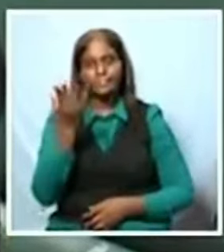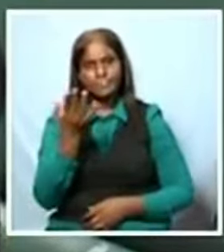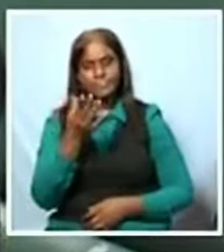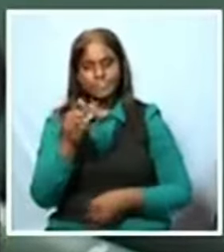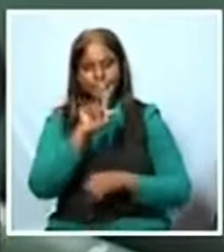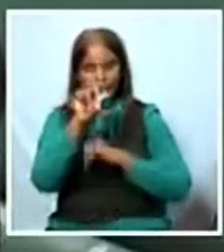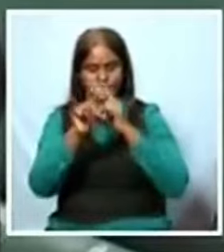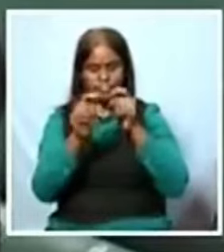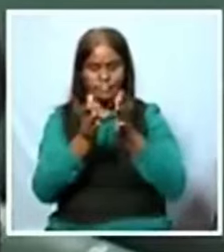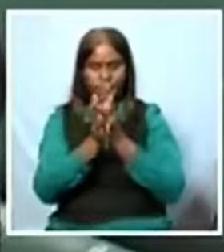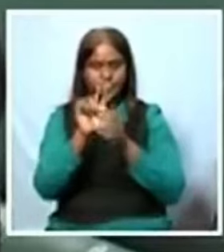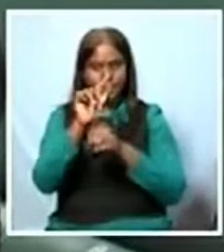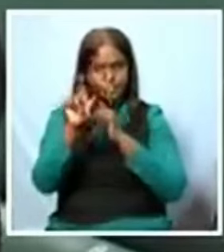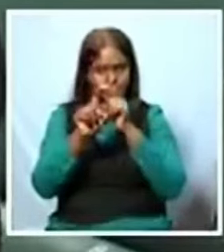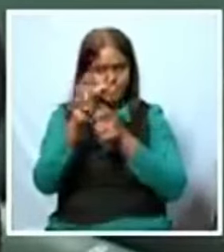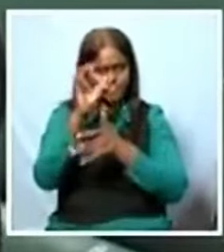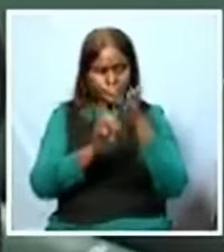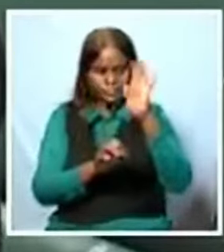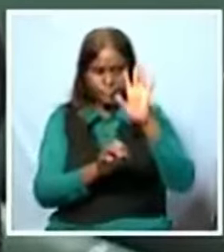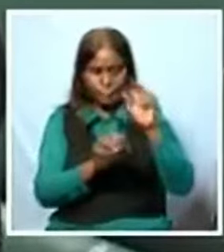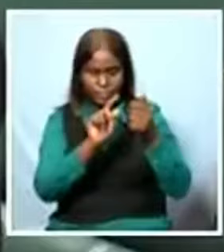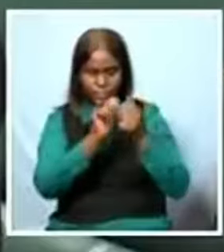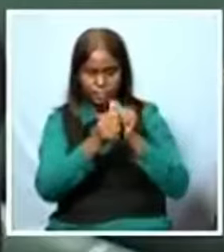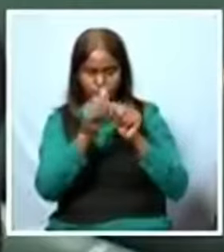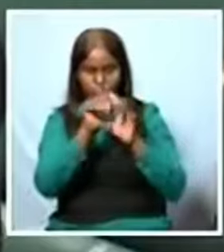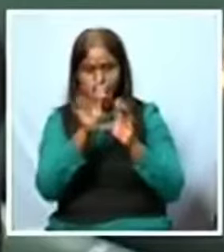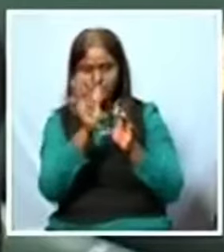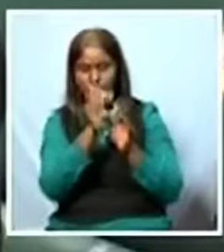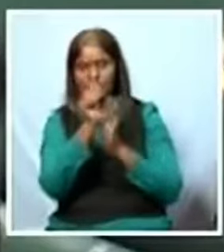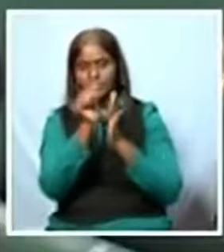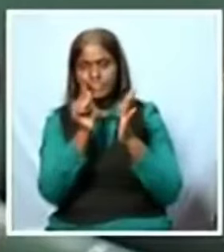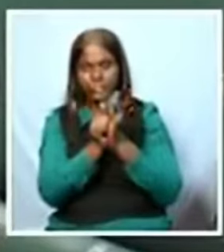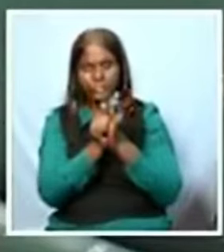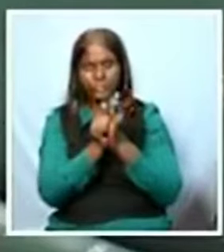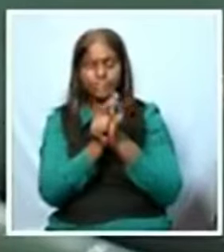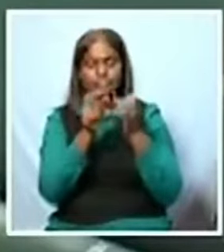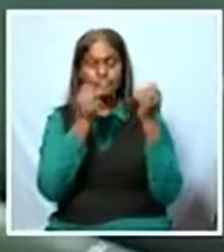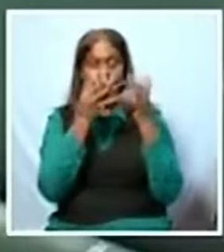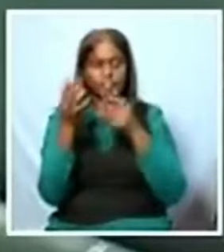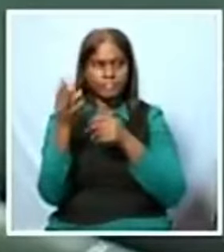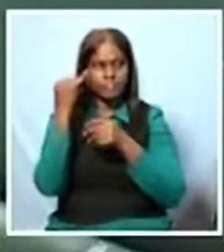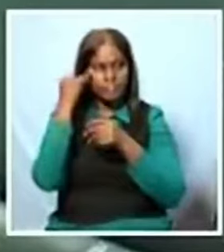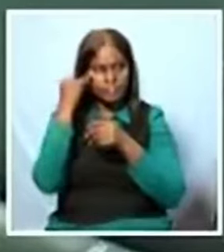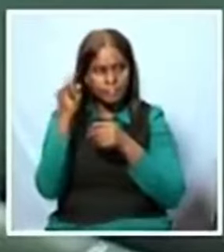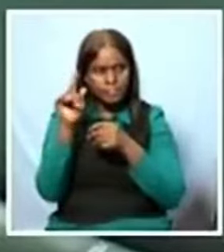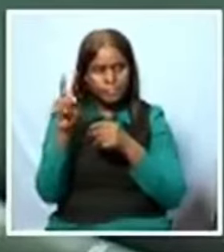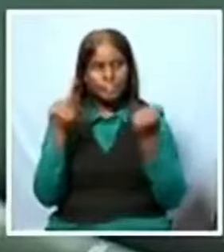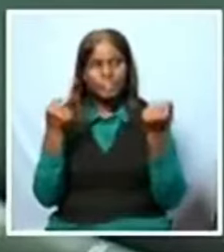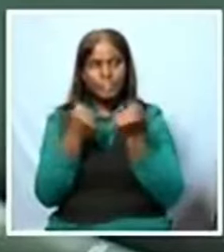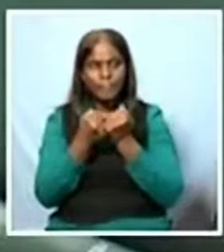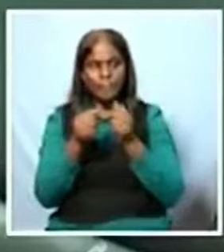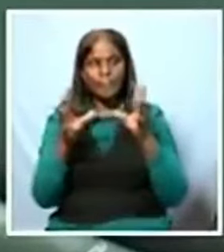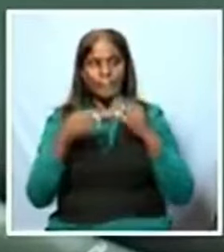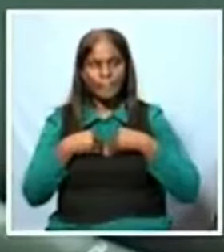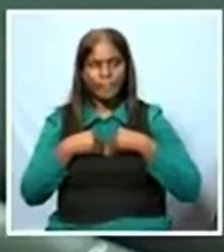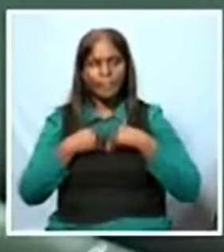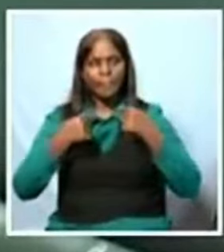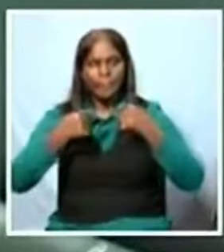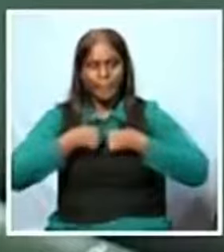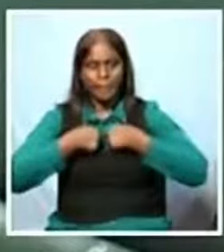put the question. The question is that Clause 5 as amended stands part of the bill. As many as of that opinion say